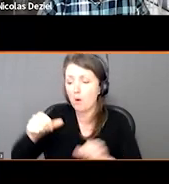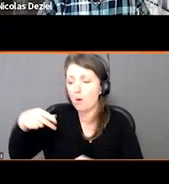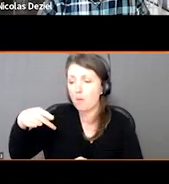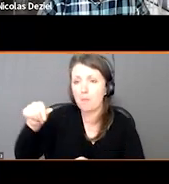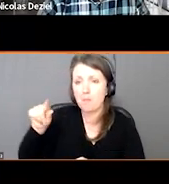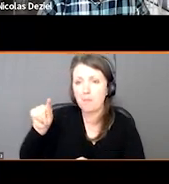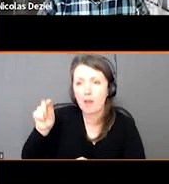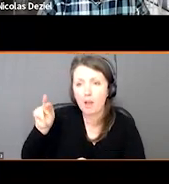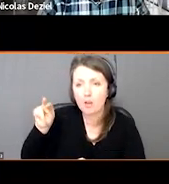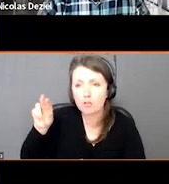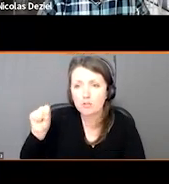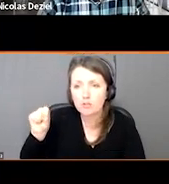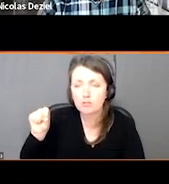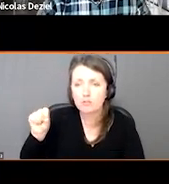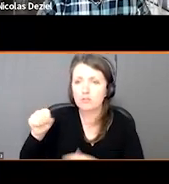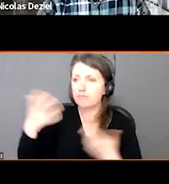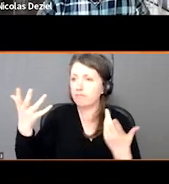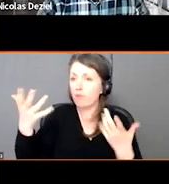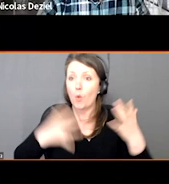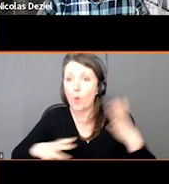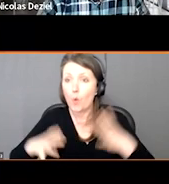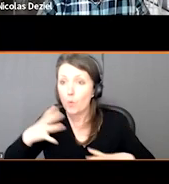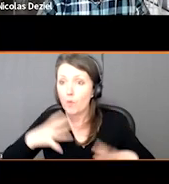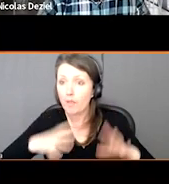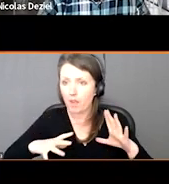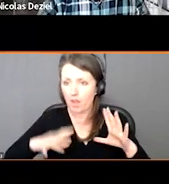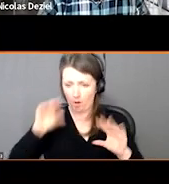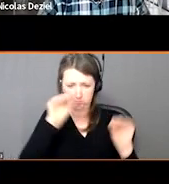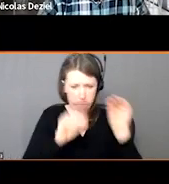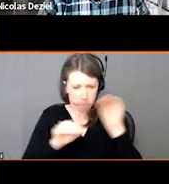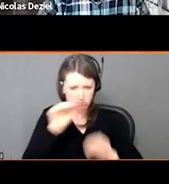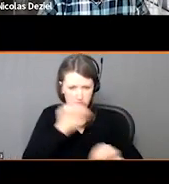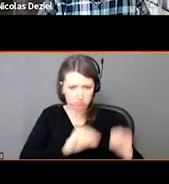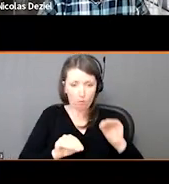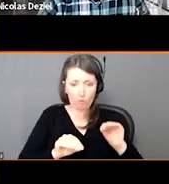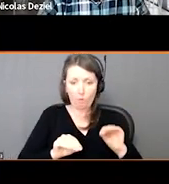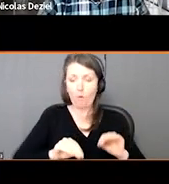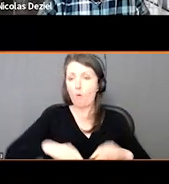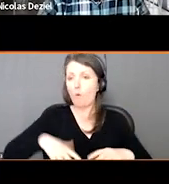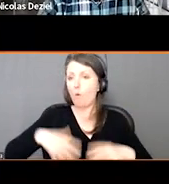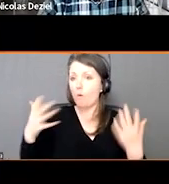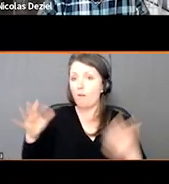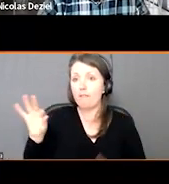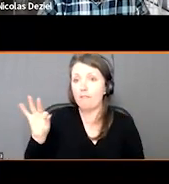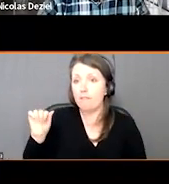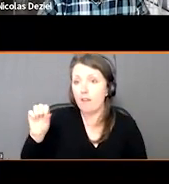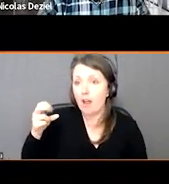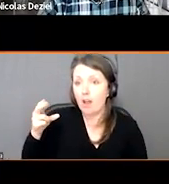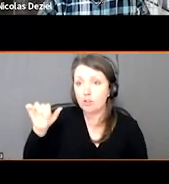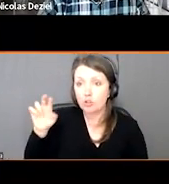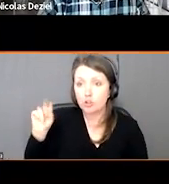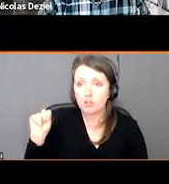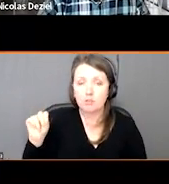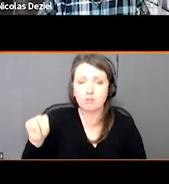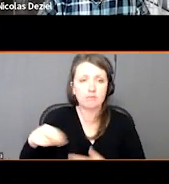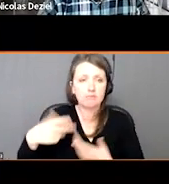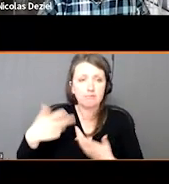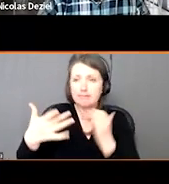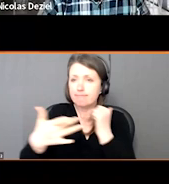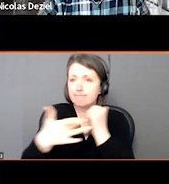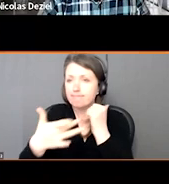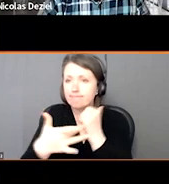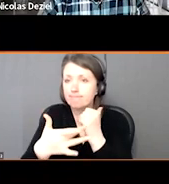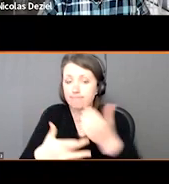finished articles, clothing articles, or fashion accessories, even tech devices, and graphical